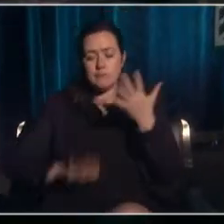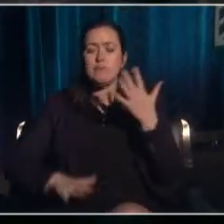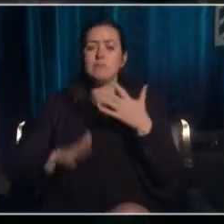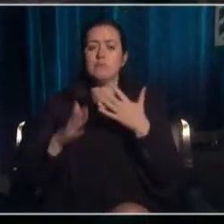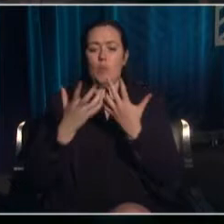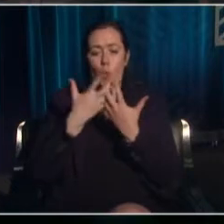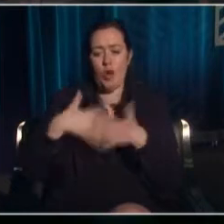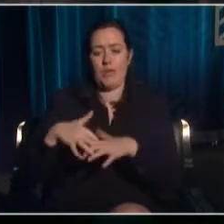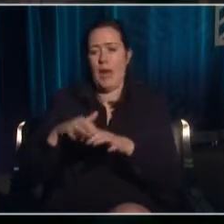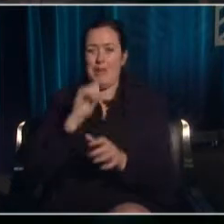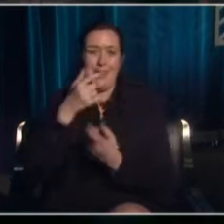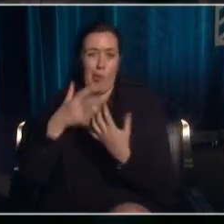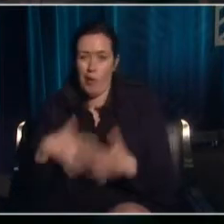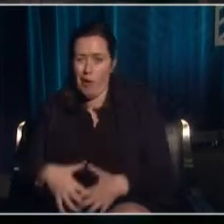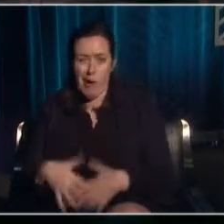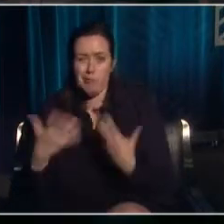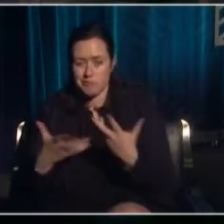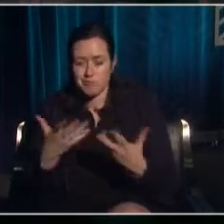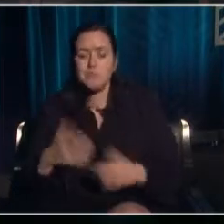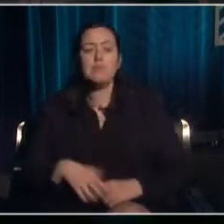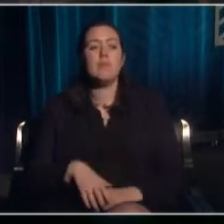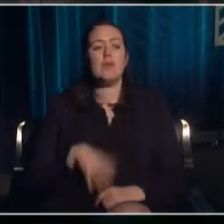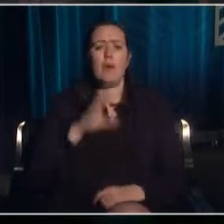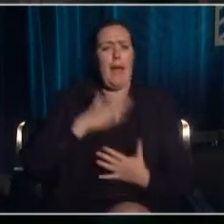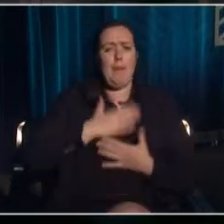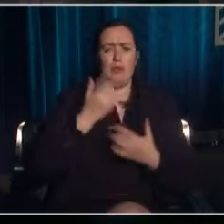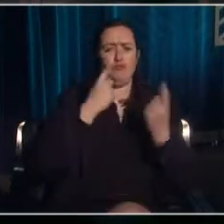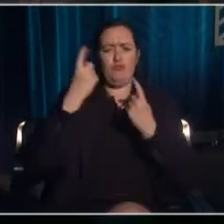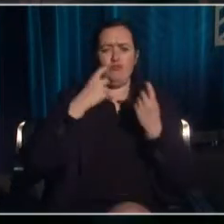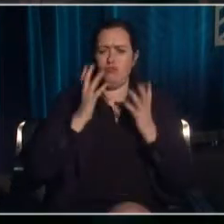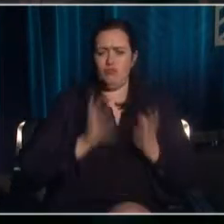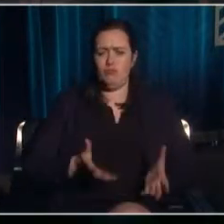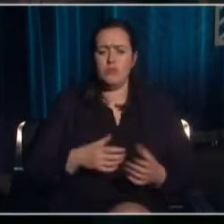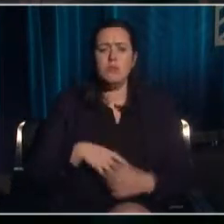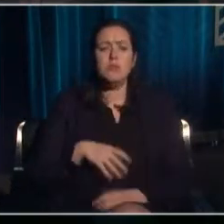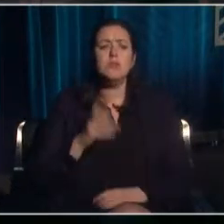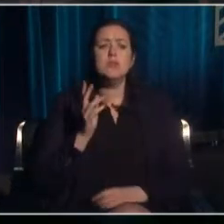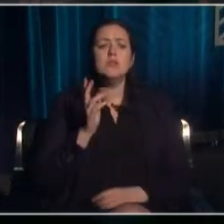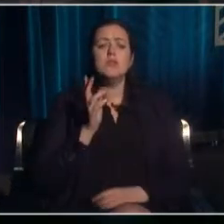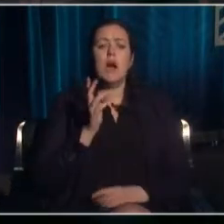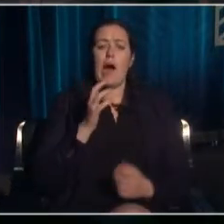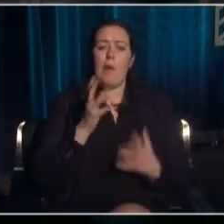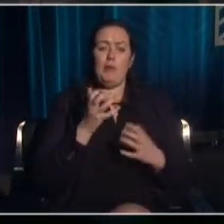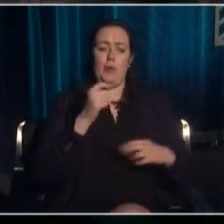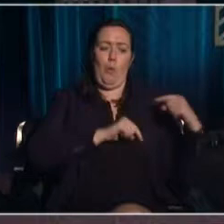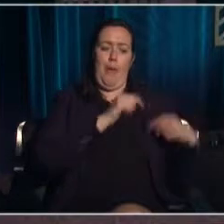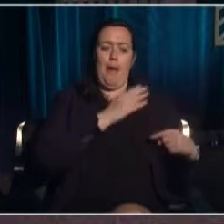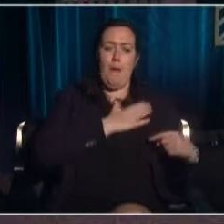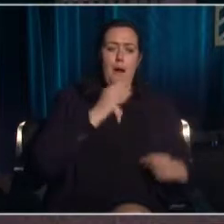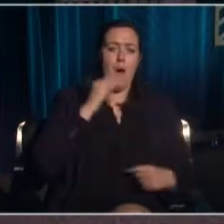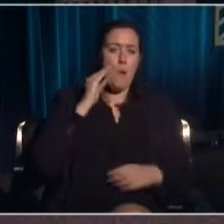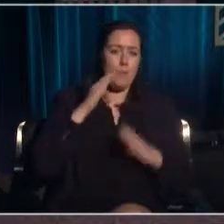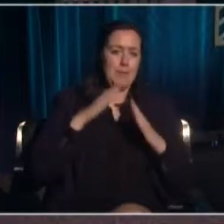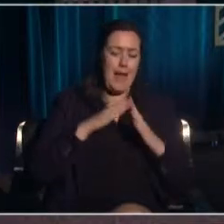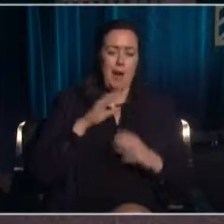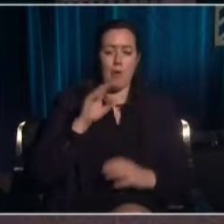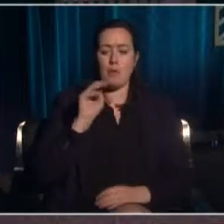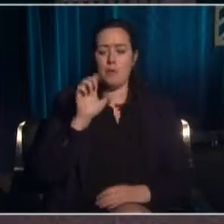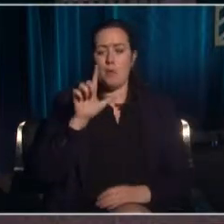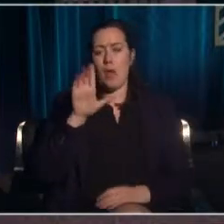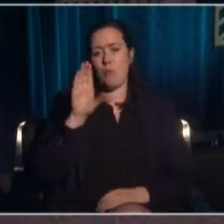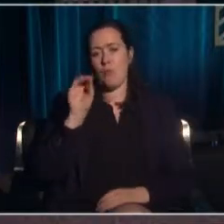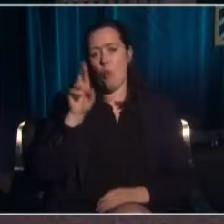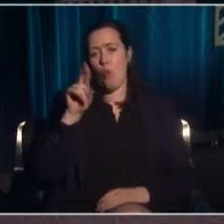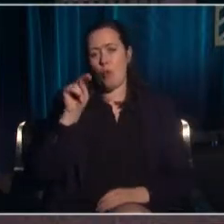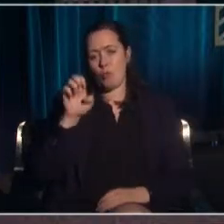end. But to start with, I want to take you back a decade to my hometown of Melbourne, Australia, where as a young college student, I and